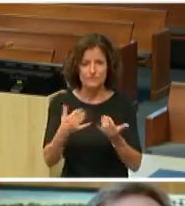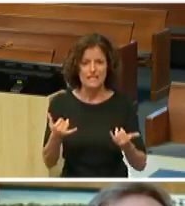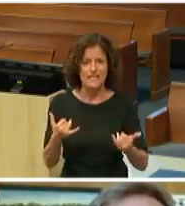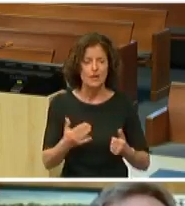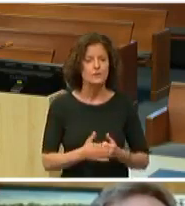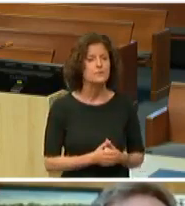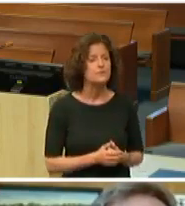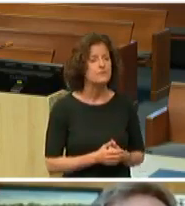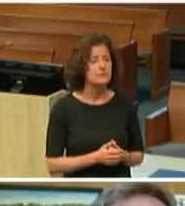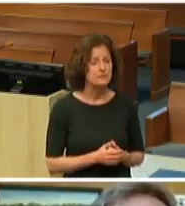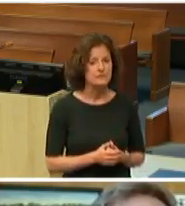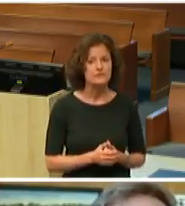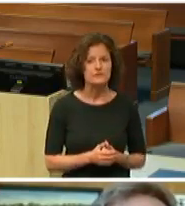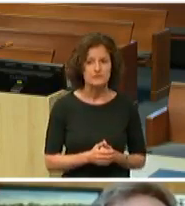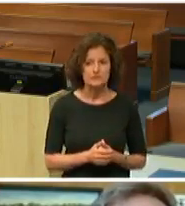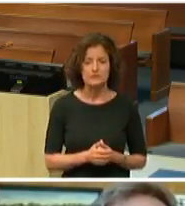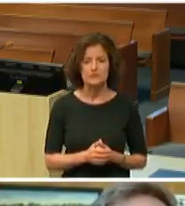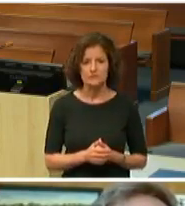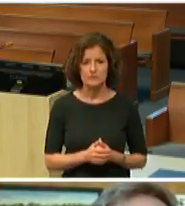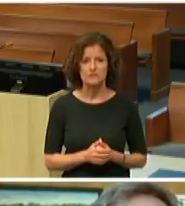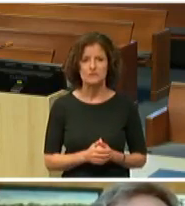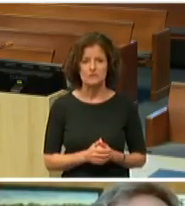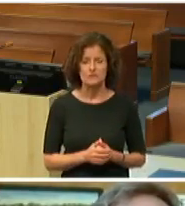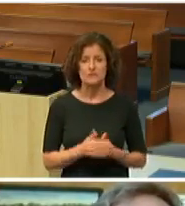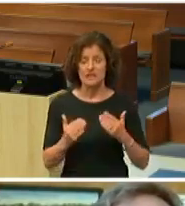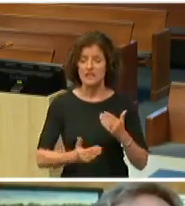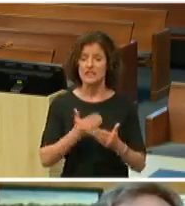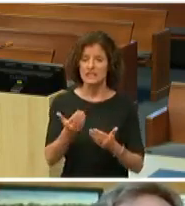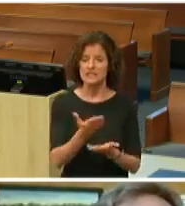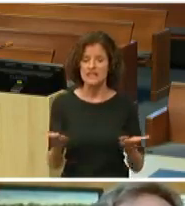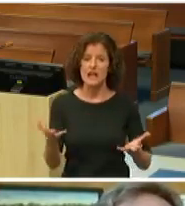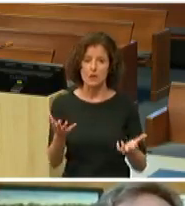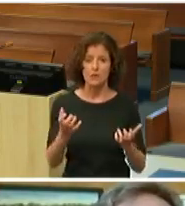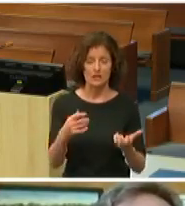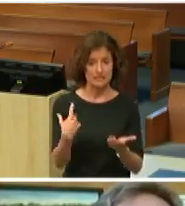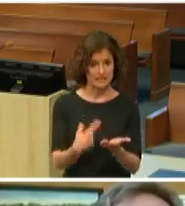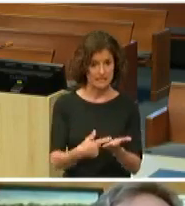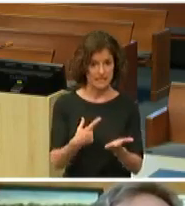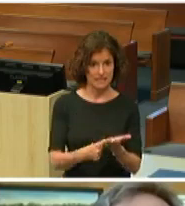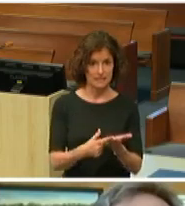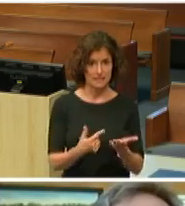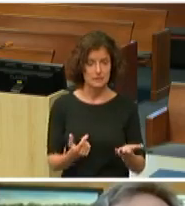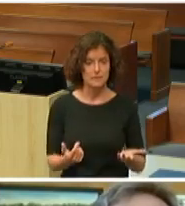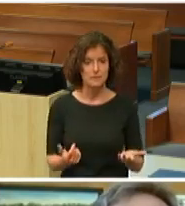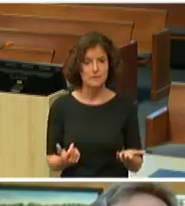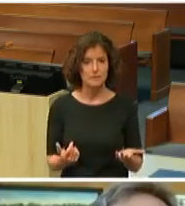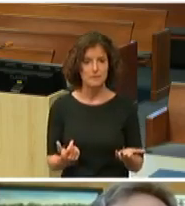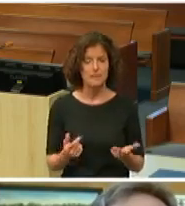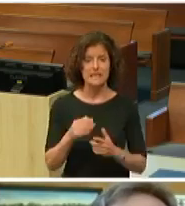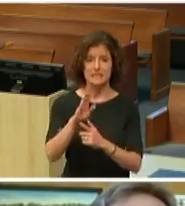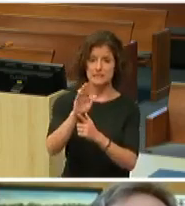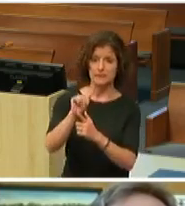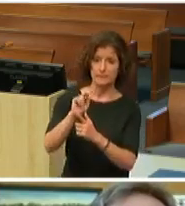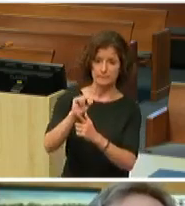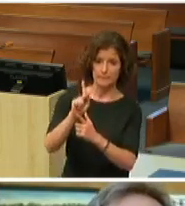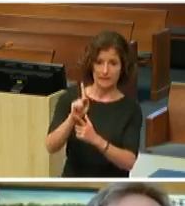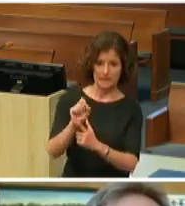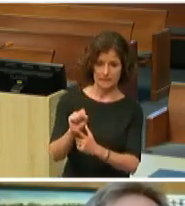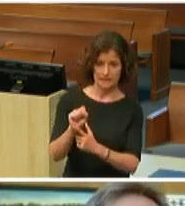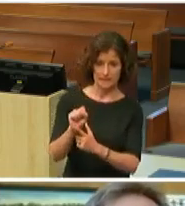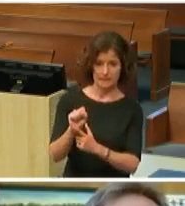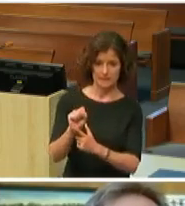Yeah. So the next thing we should talk about is banks. And